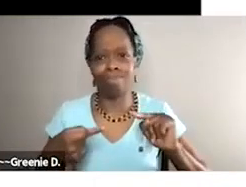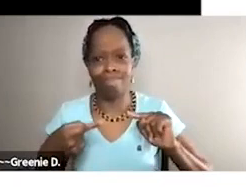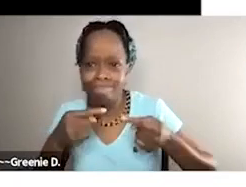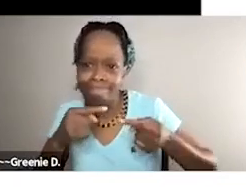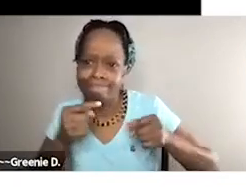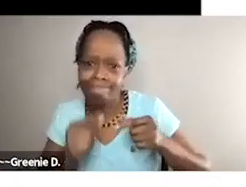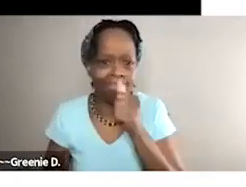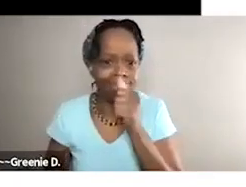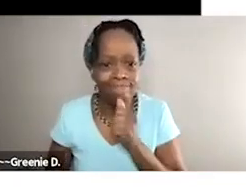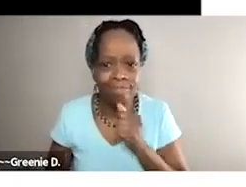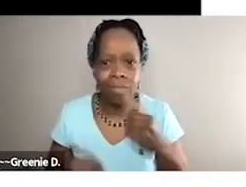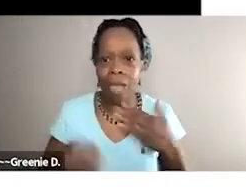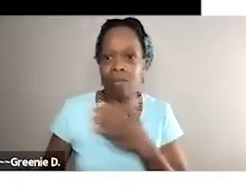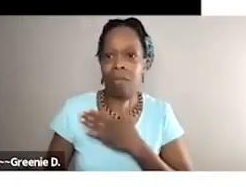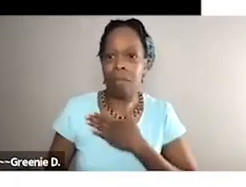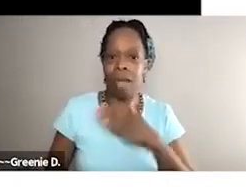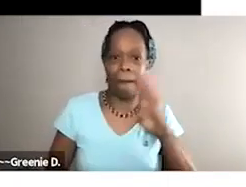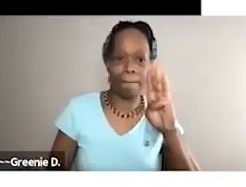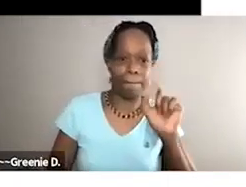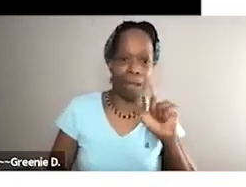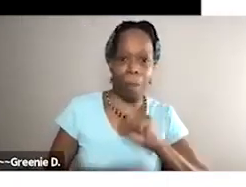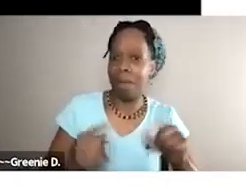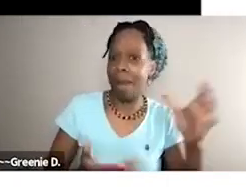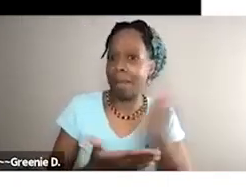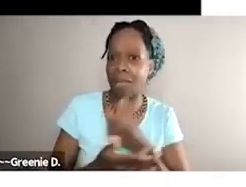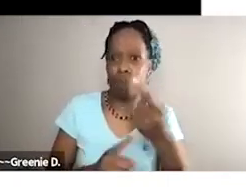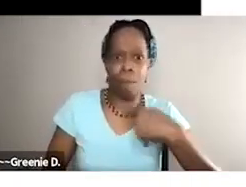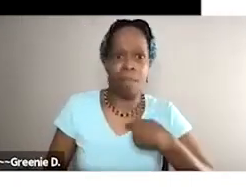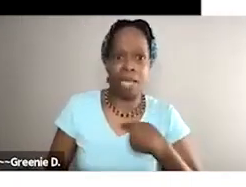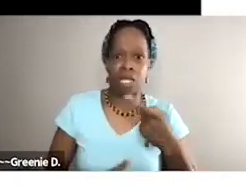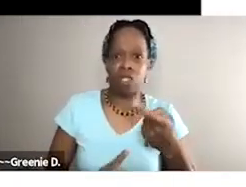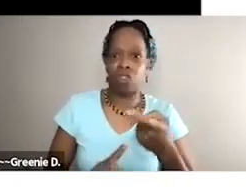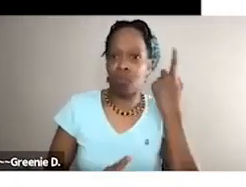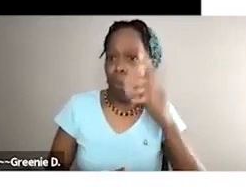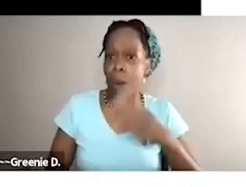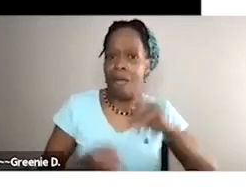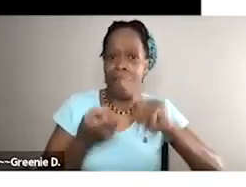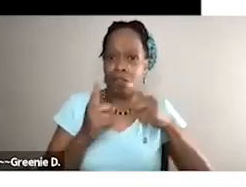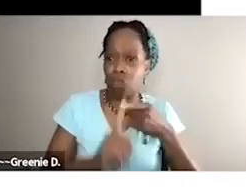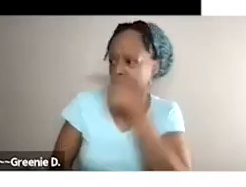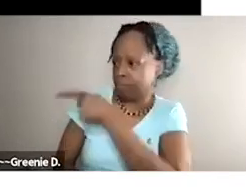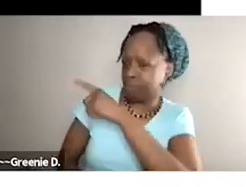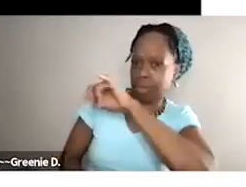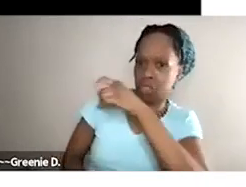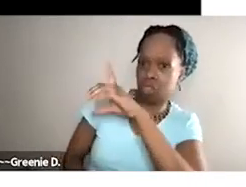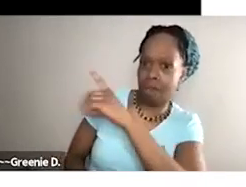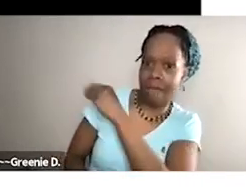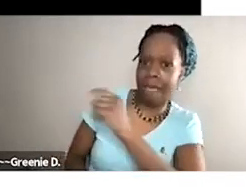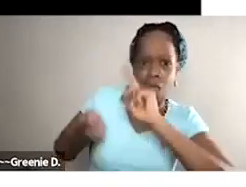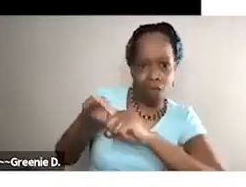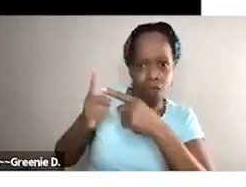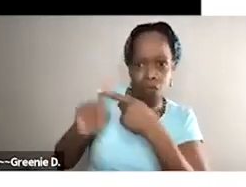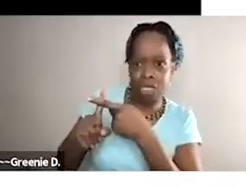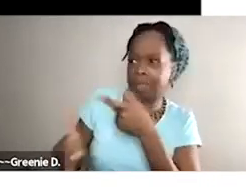today, but I didn't get this for me. I got this for my friend Judd, and friendship is what's really